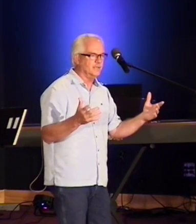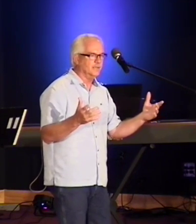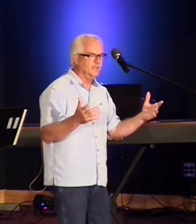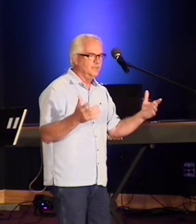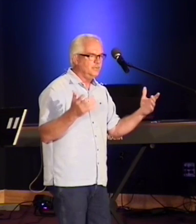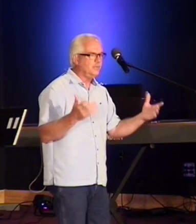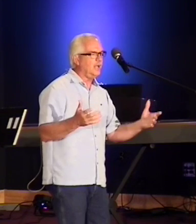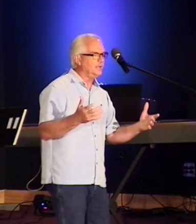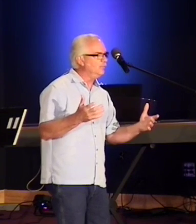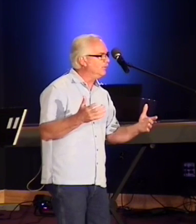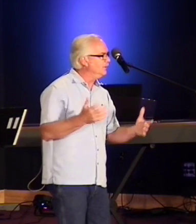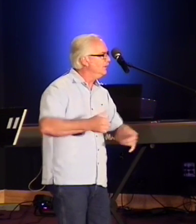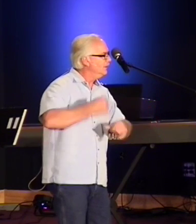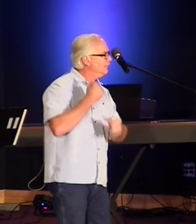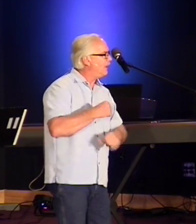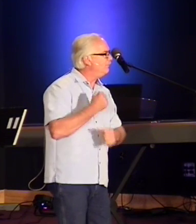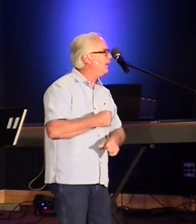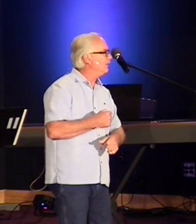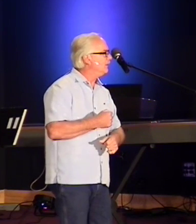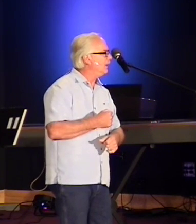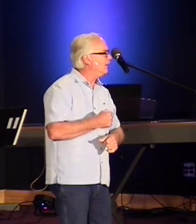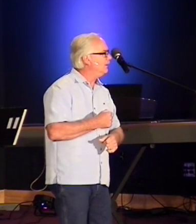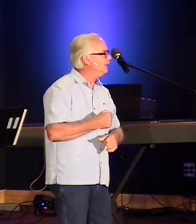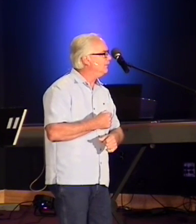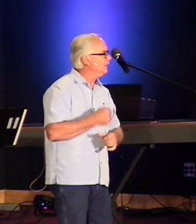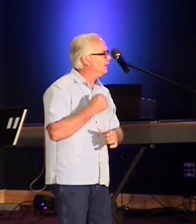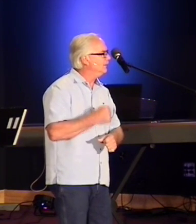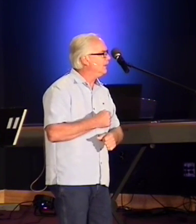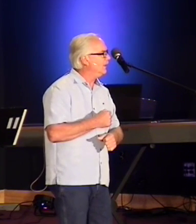each other. 2 o'clock in the morning, popping bottle